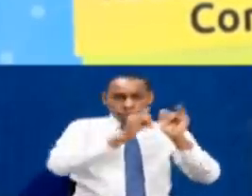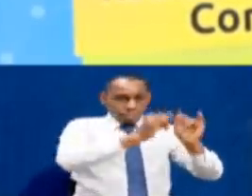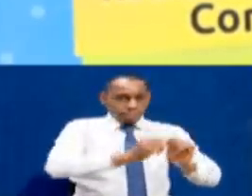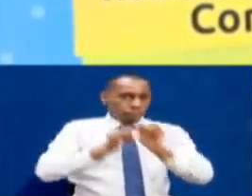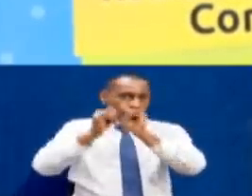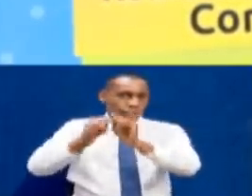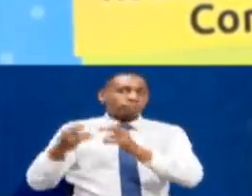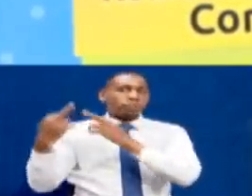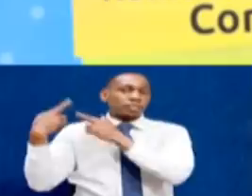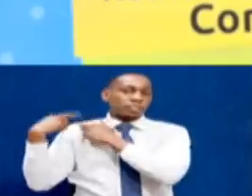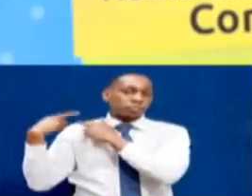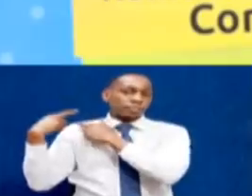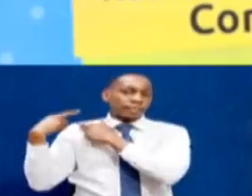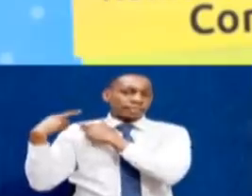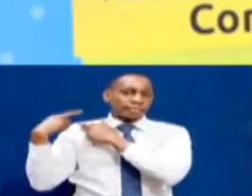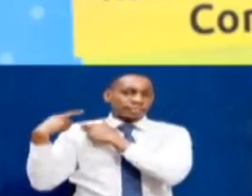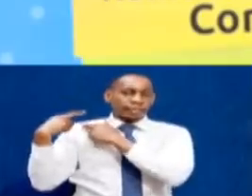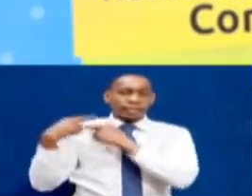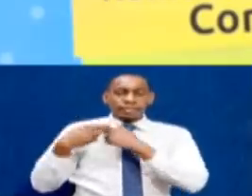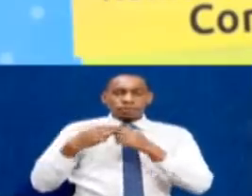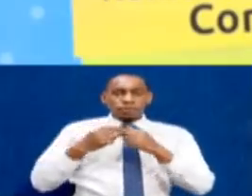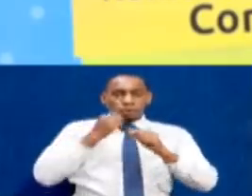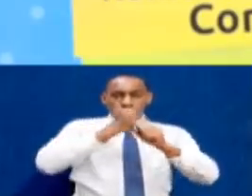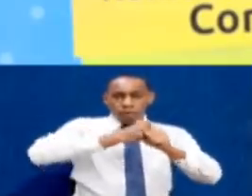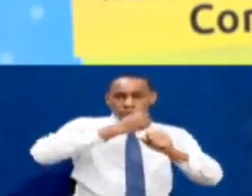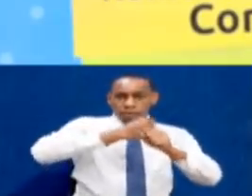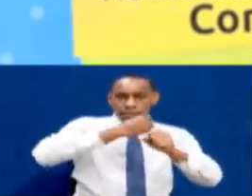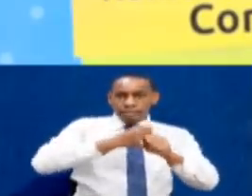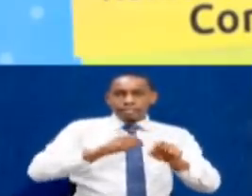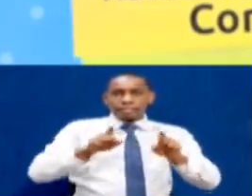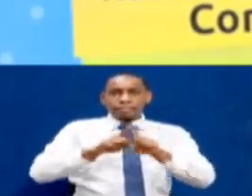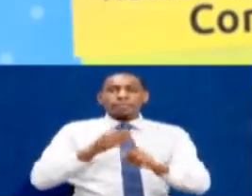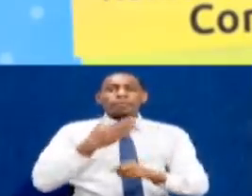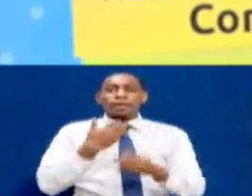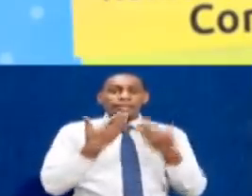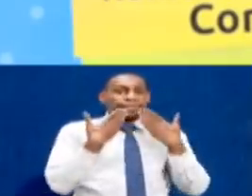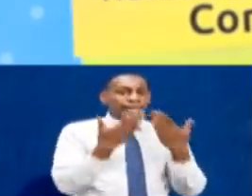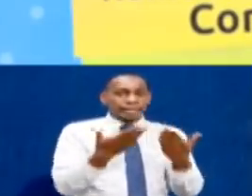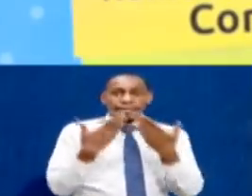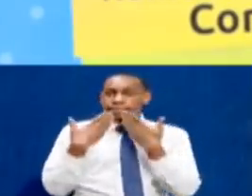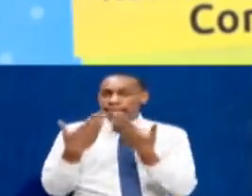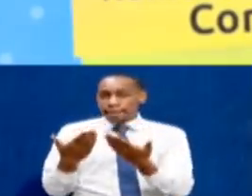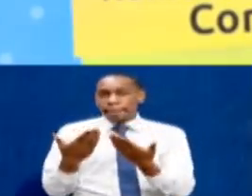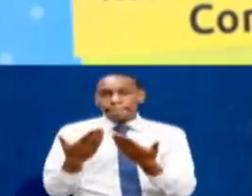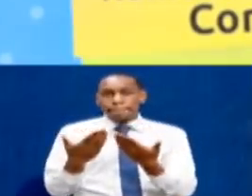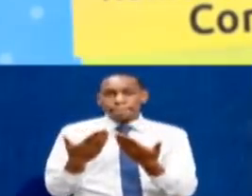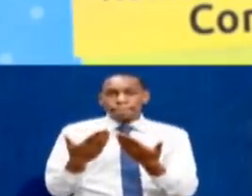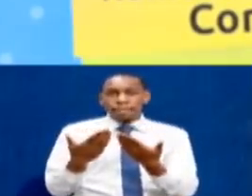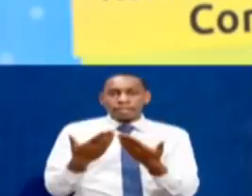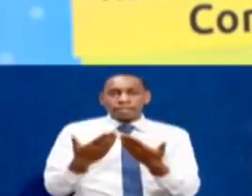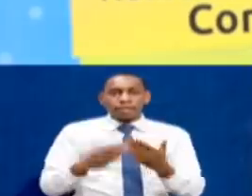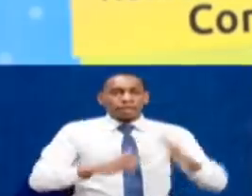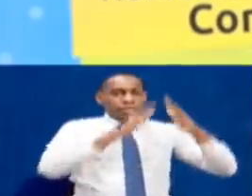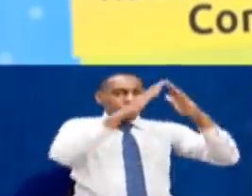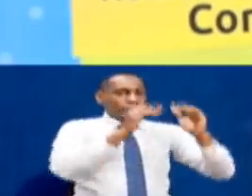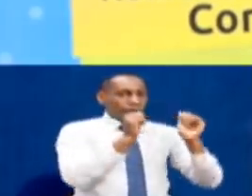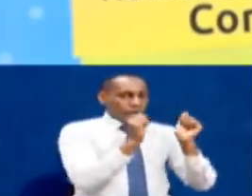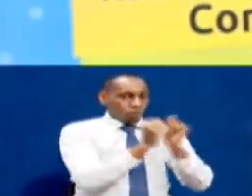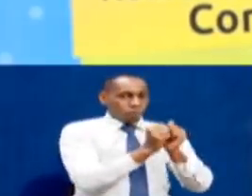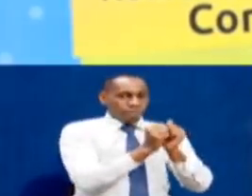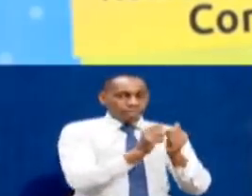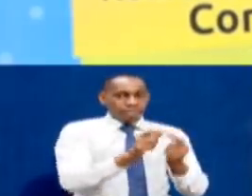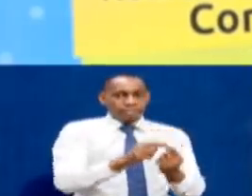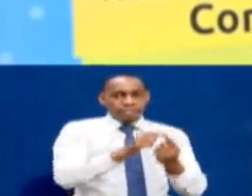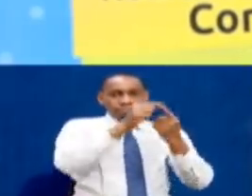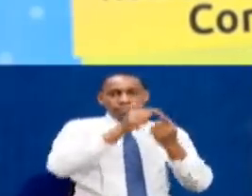individual responsibility in this campaign. And I would like here to thank those in Nyumbakumis,